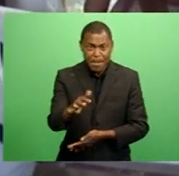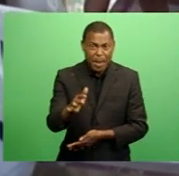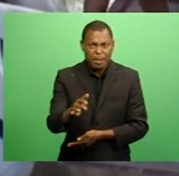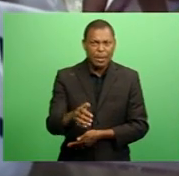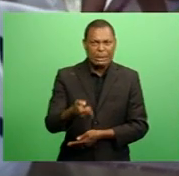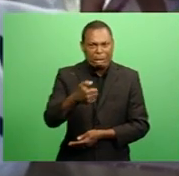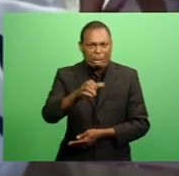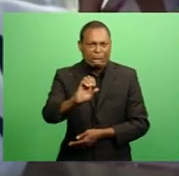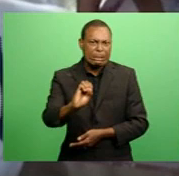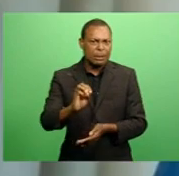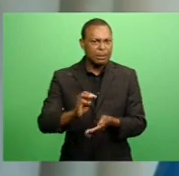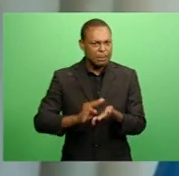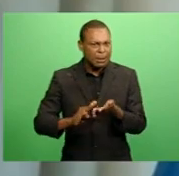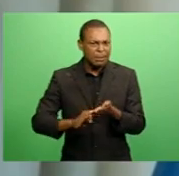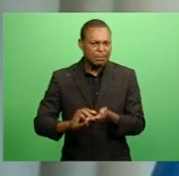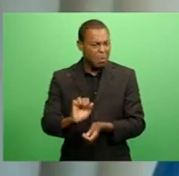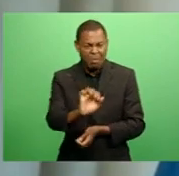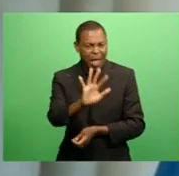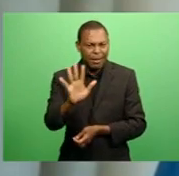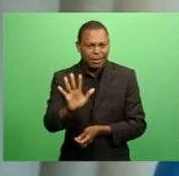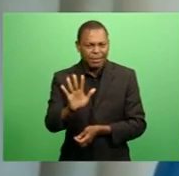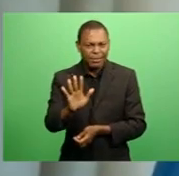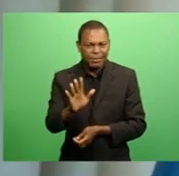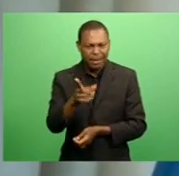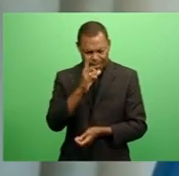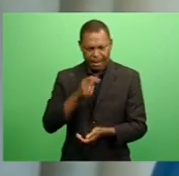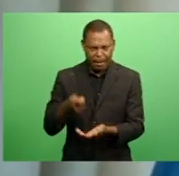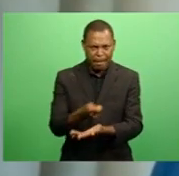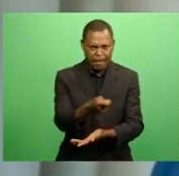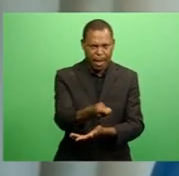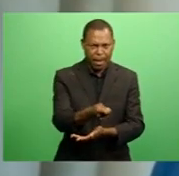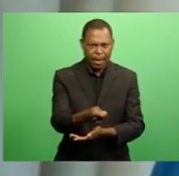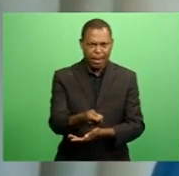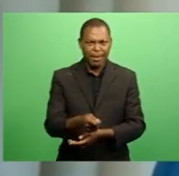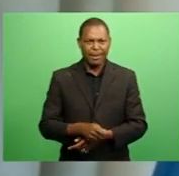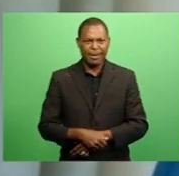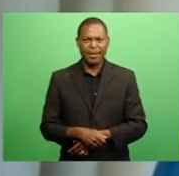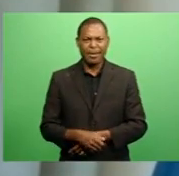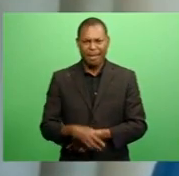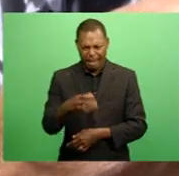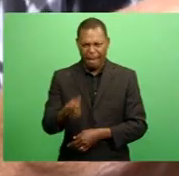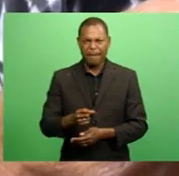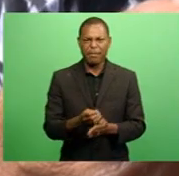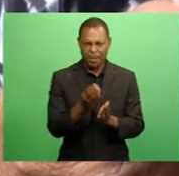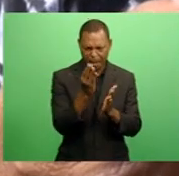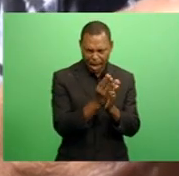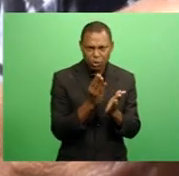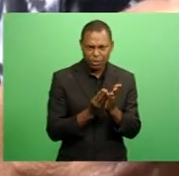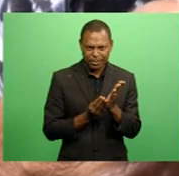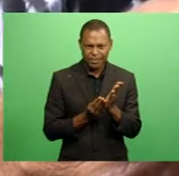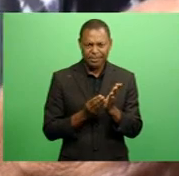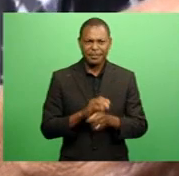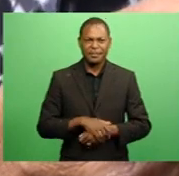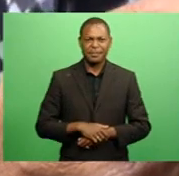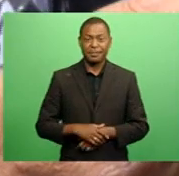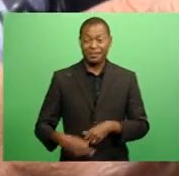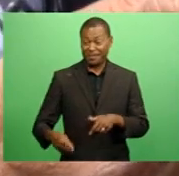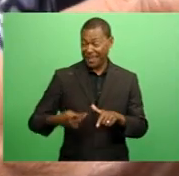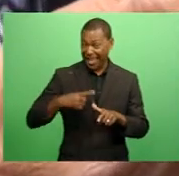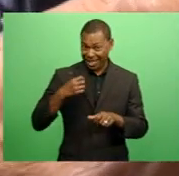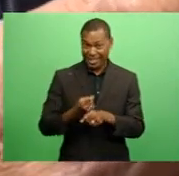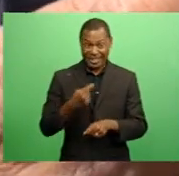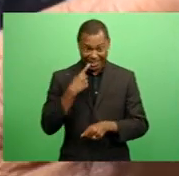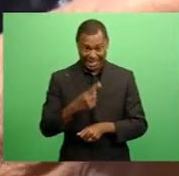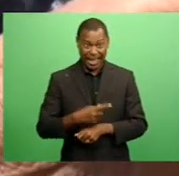million. That's fine. We're willing to pay that. We have the fiscal capacity, the budget capacity. Syed Qayyum says once the